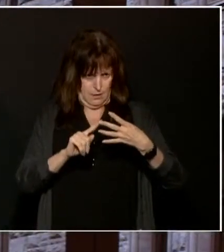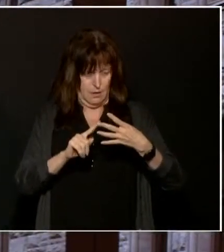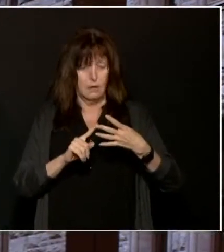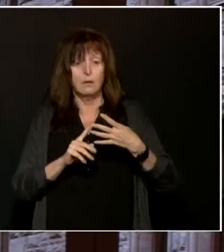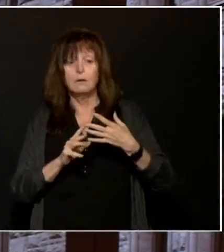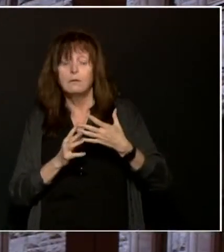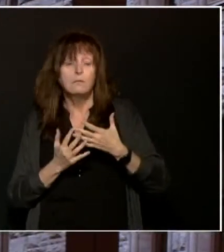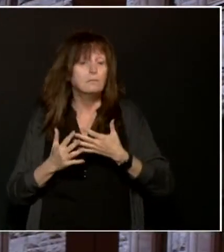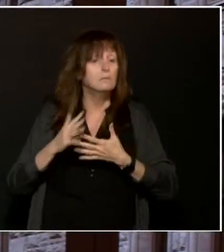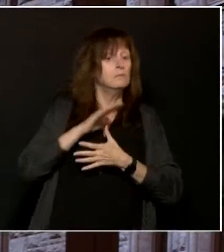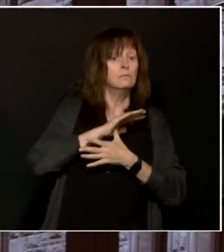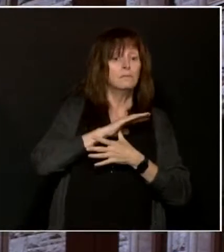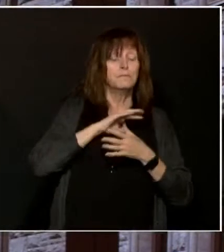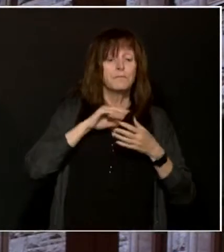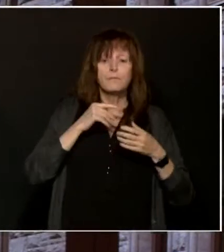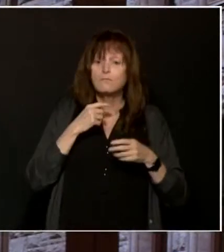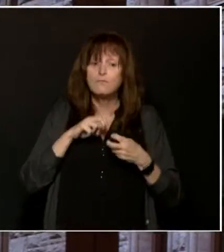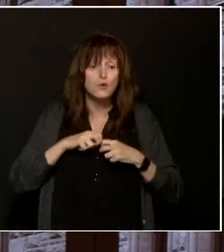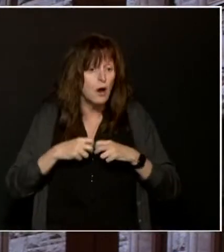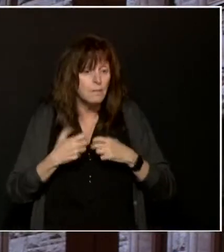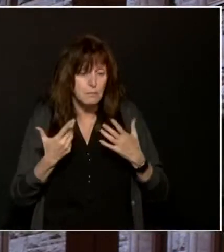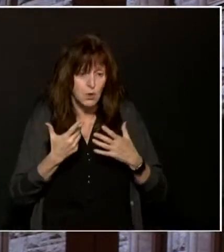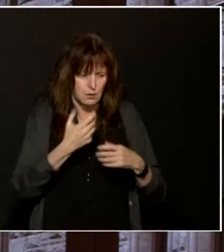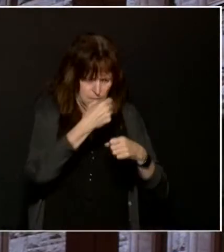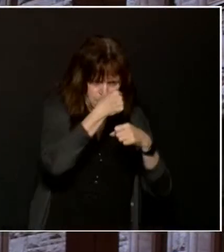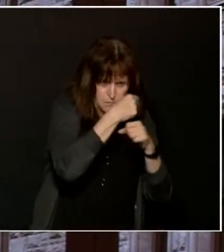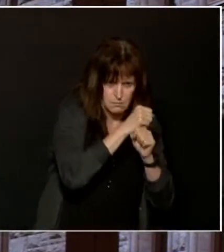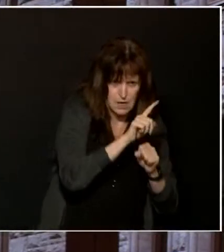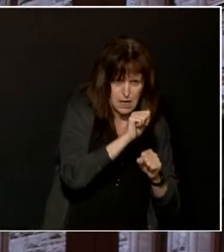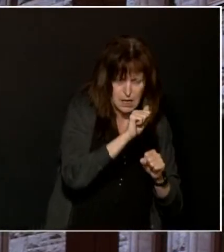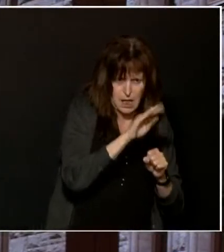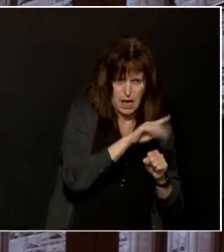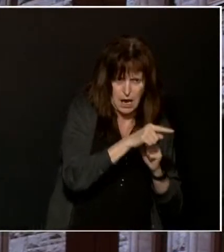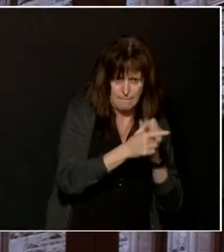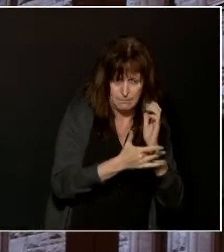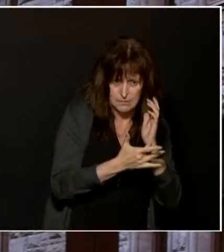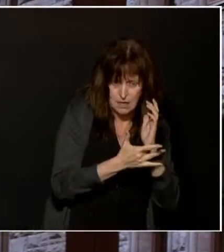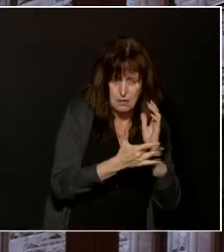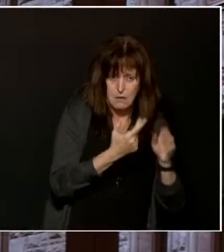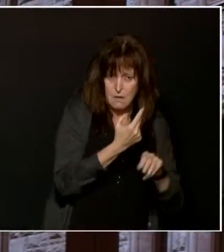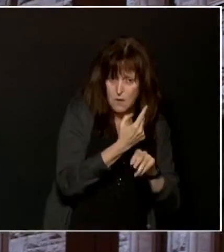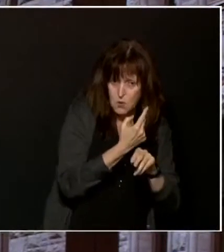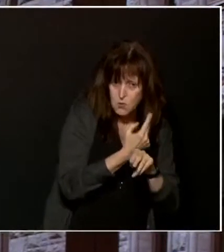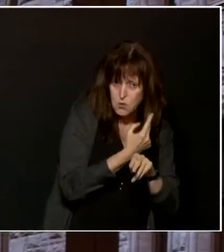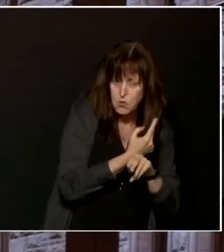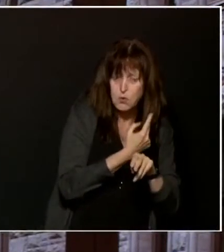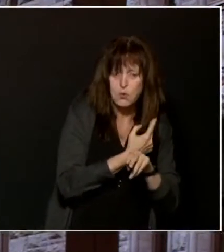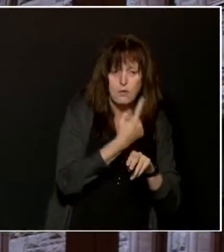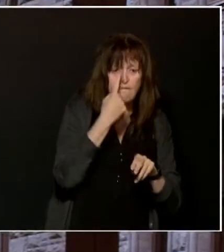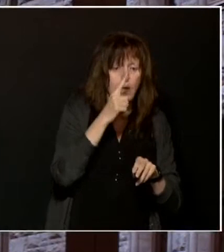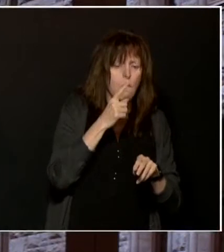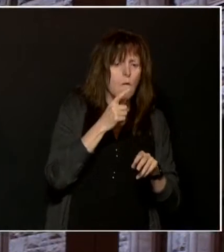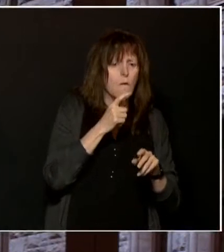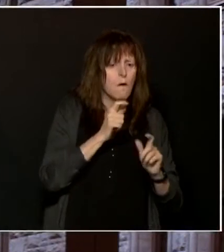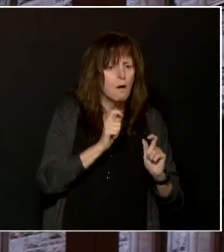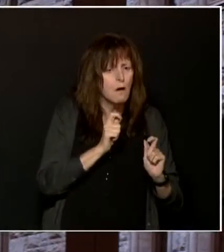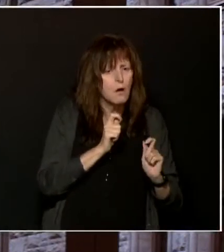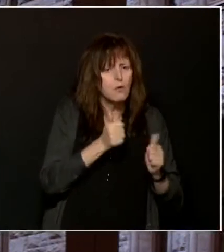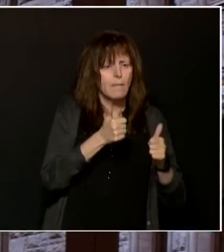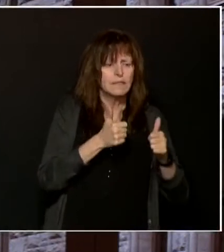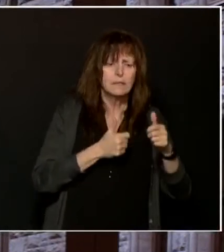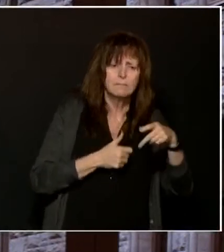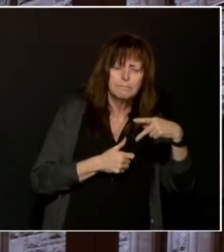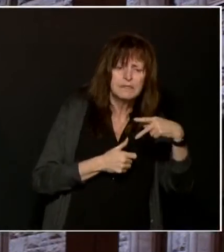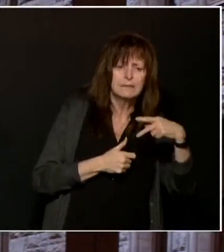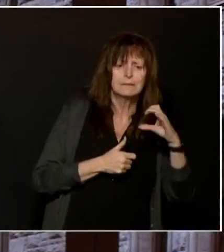the laboratory technology that's utilized to do a rapid screen PCR that was very much